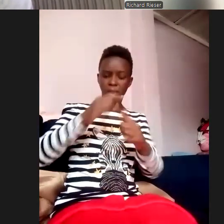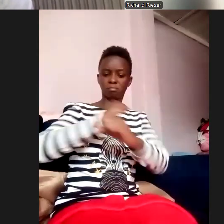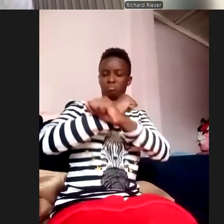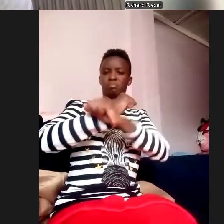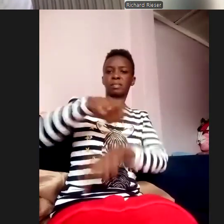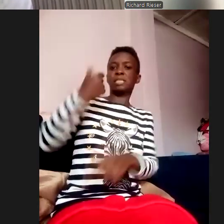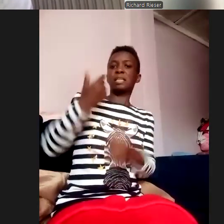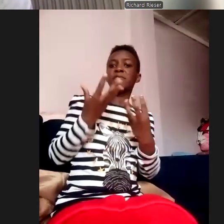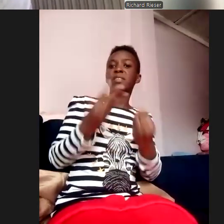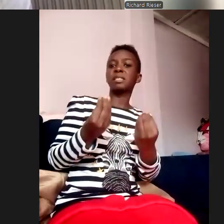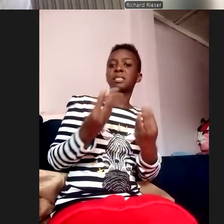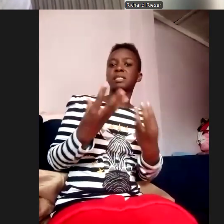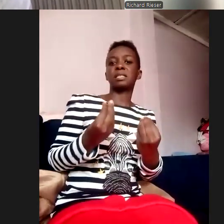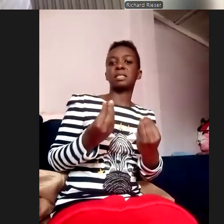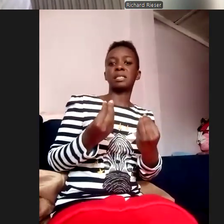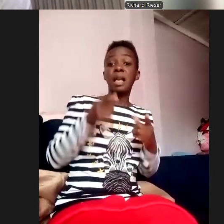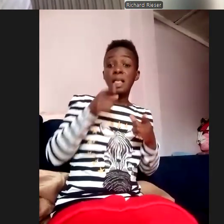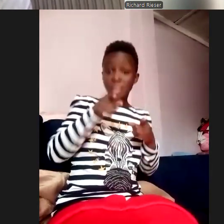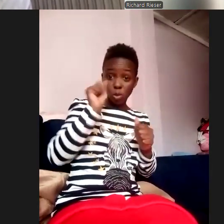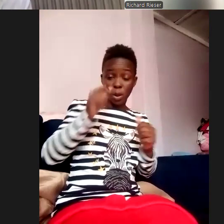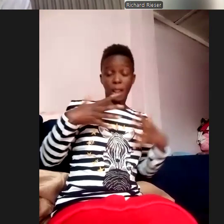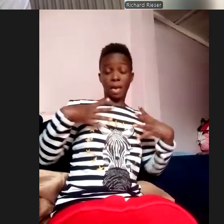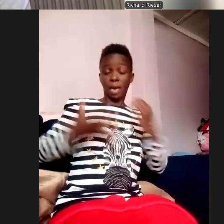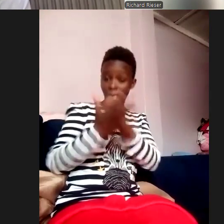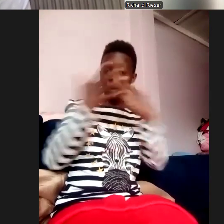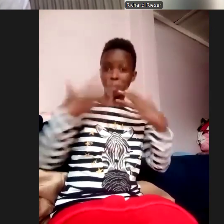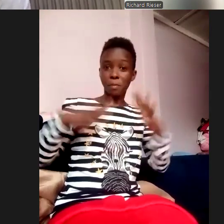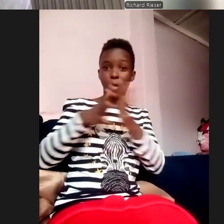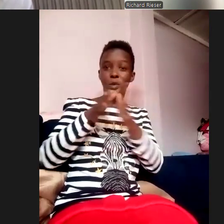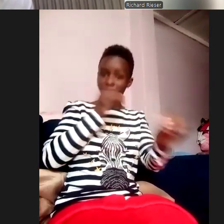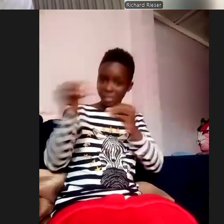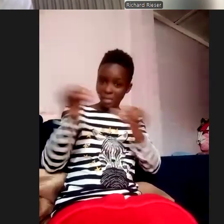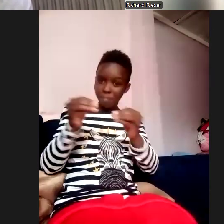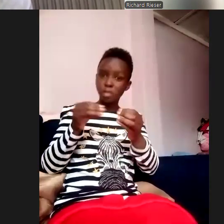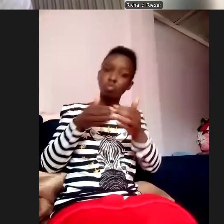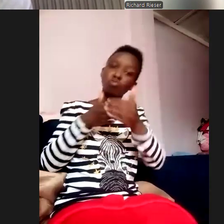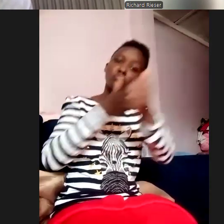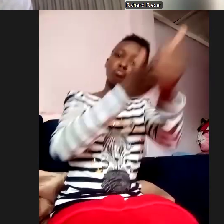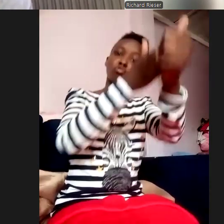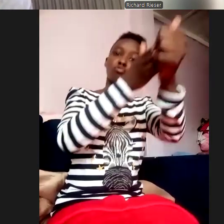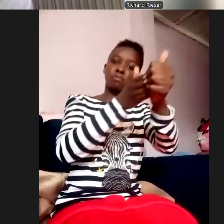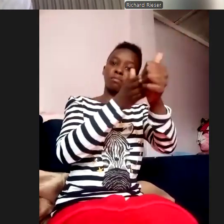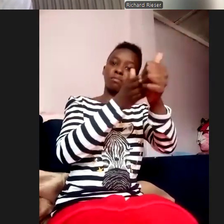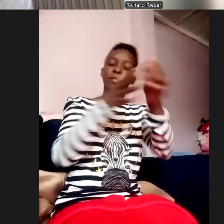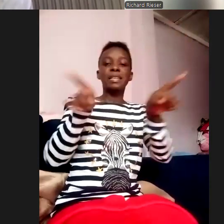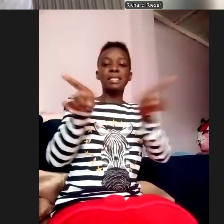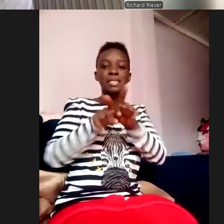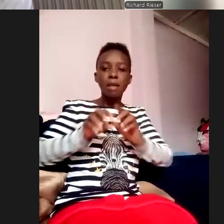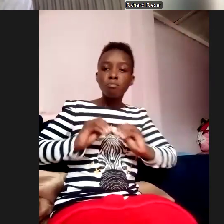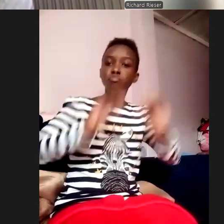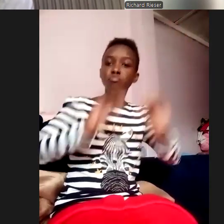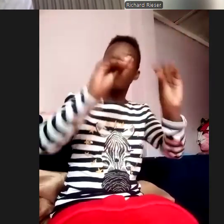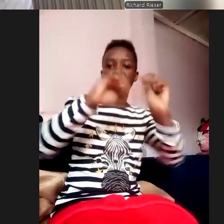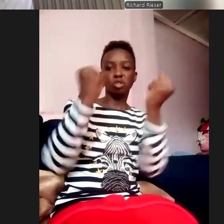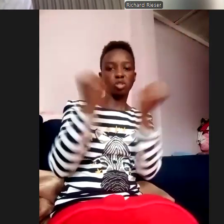any problem or anything is coming up, they know how to defend themselves. But if we continue